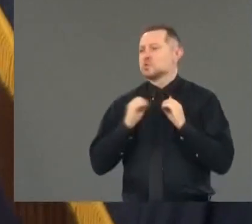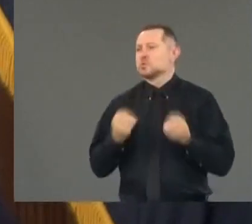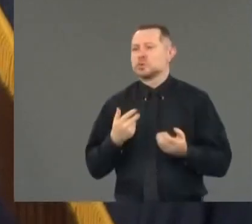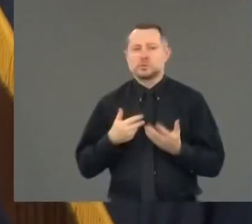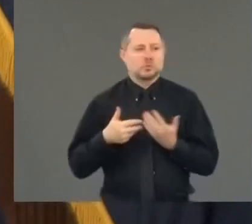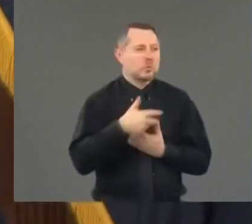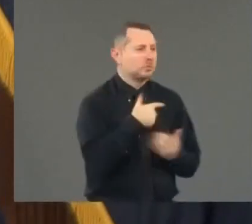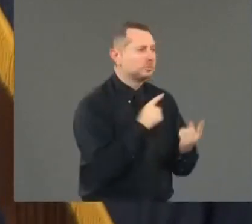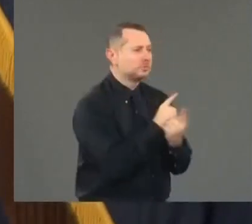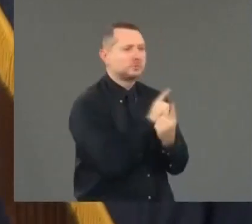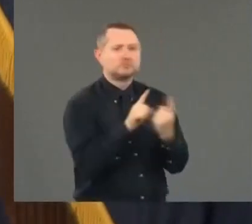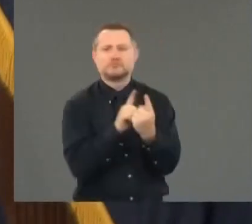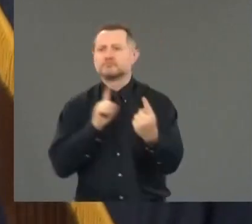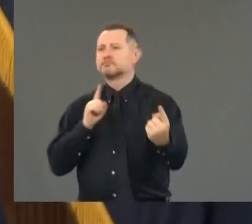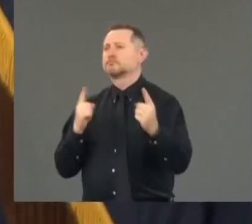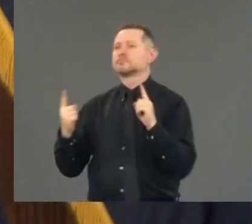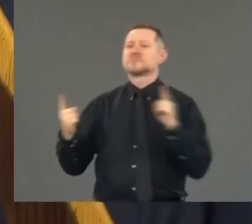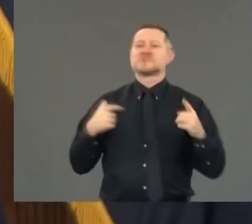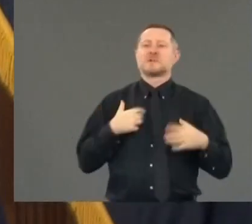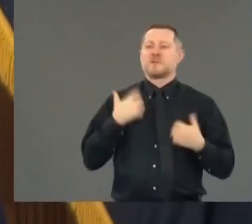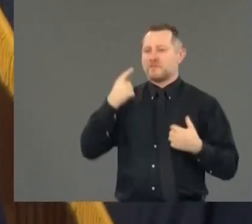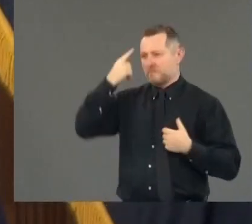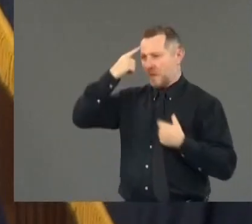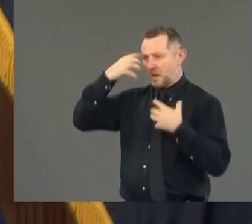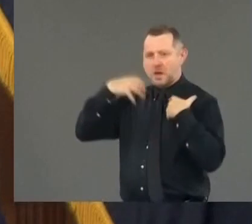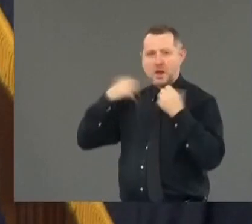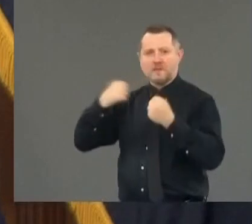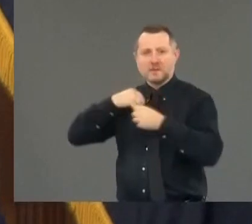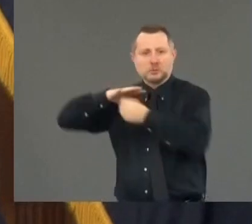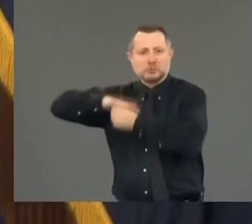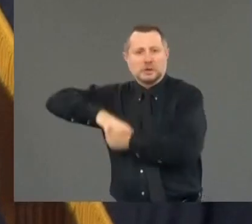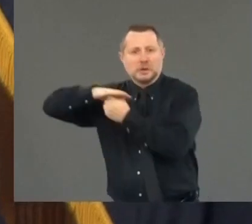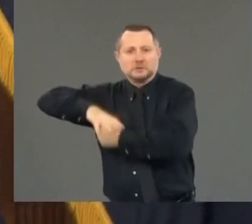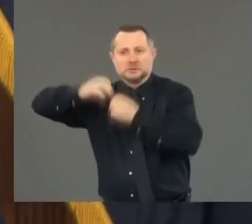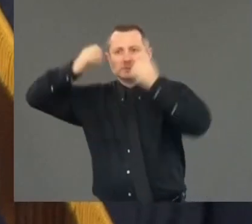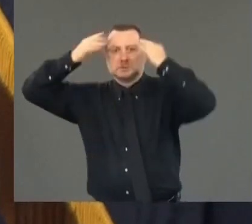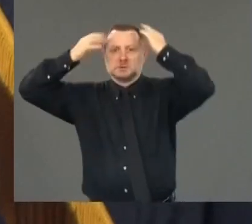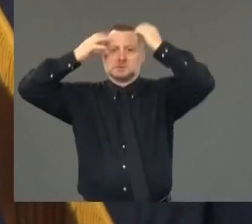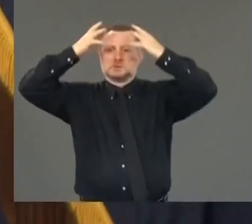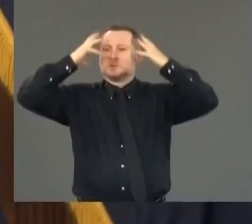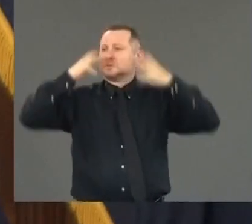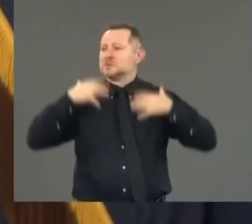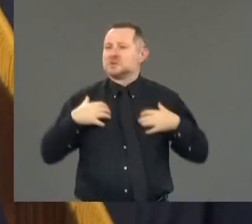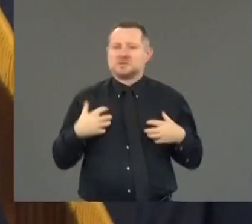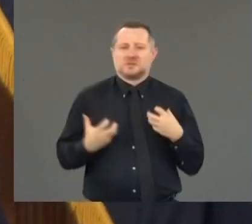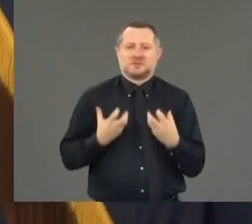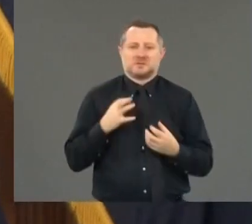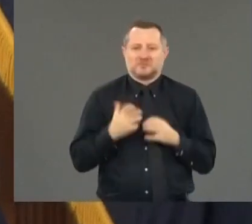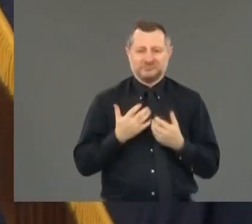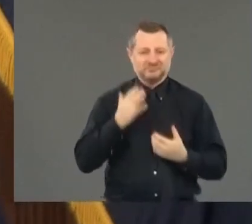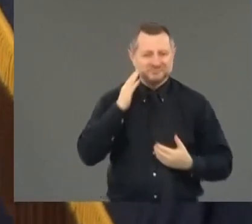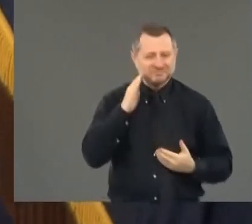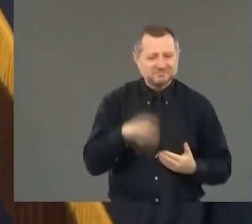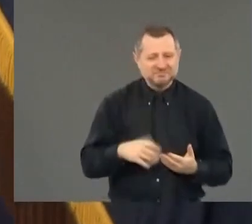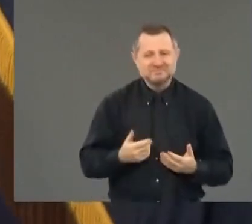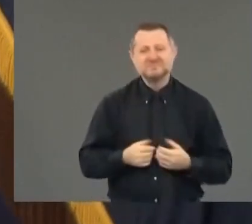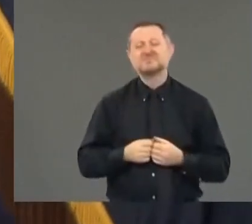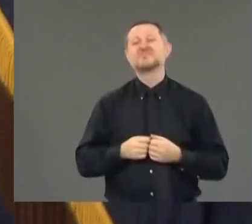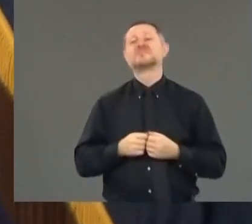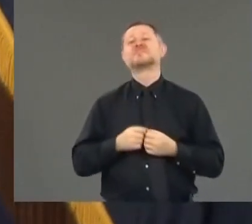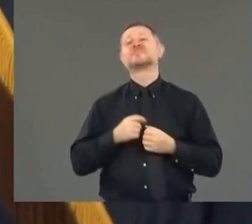has created a lot of mental health stress. I think that's true, and that's a fact. And